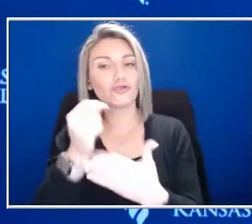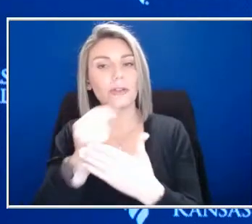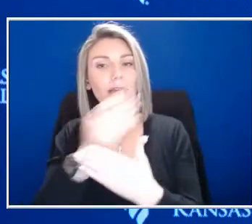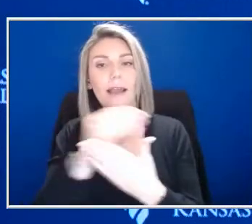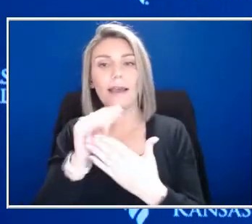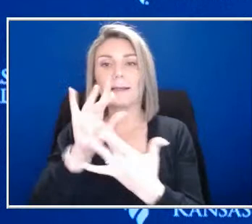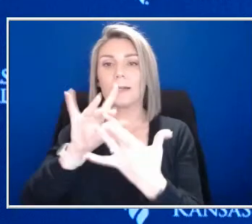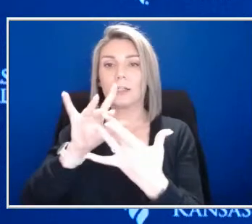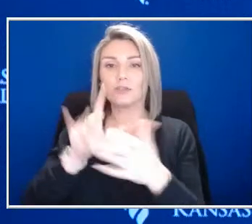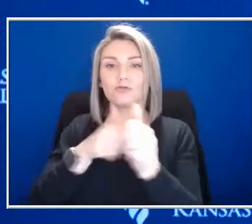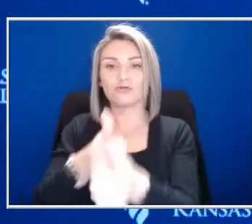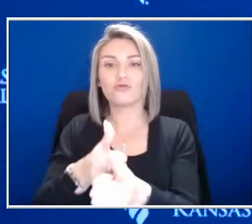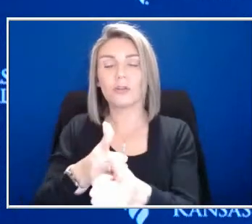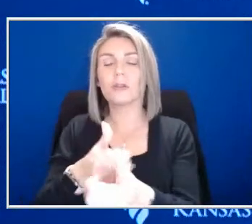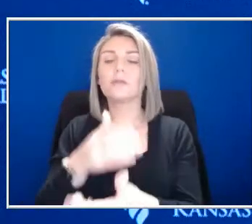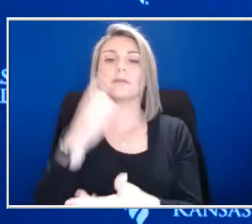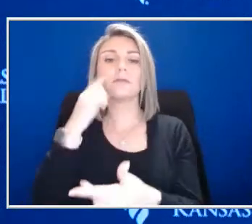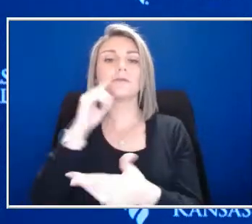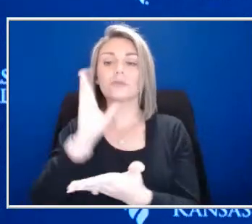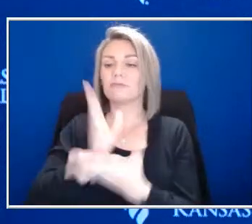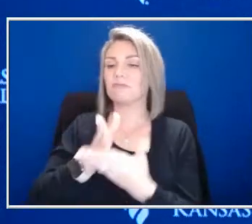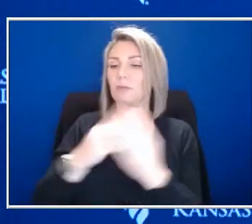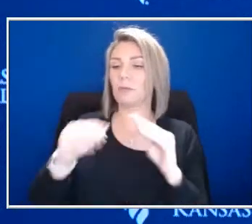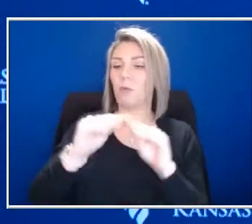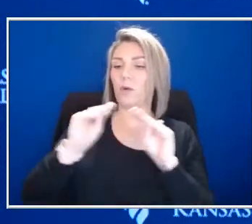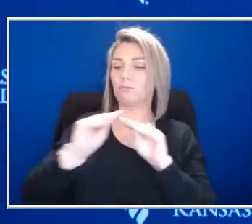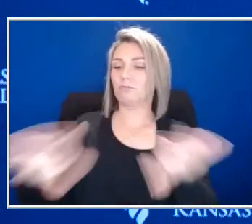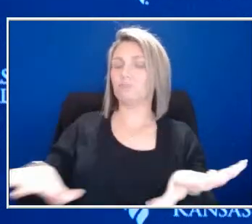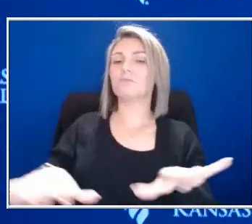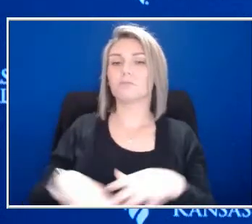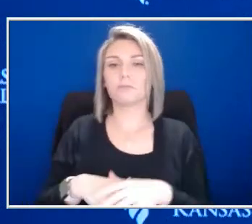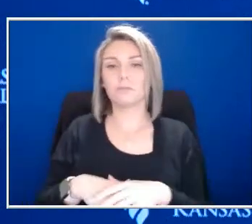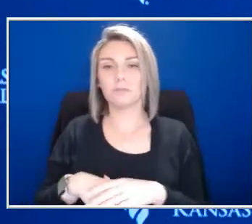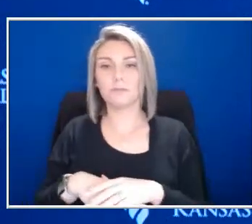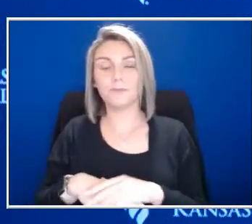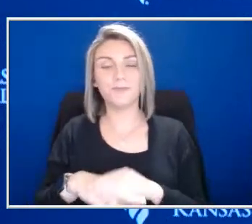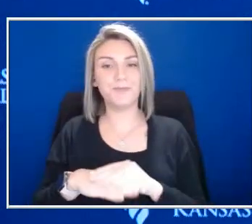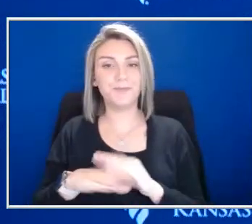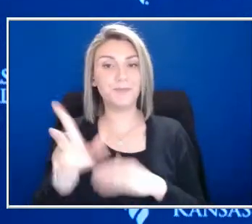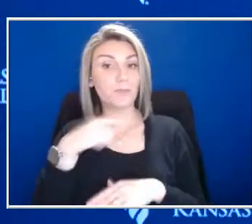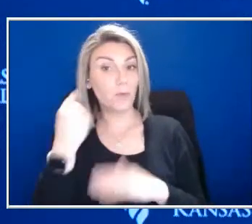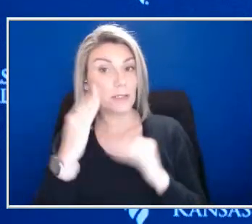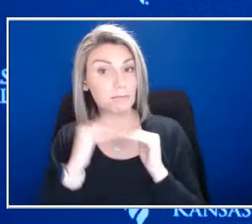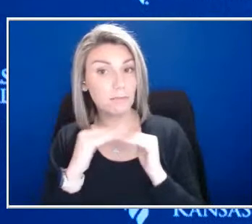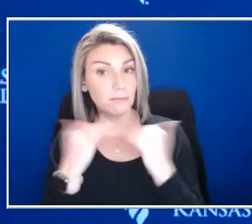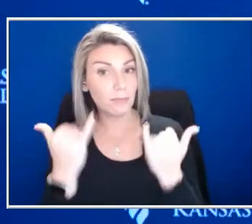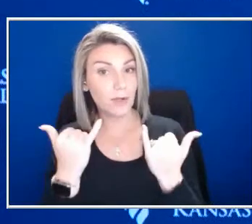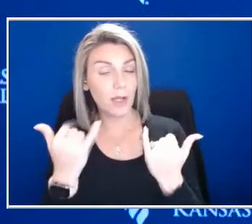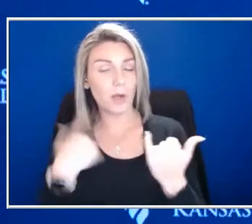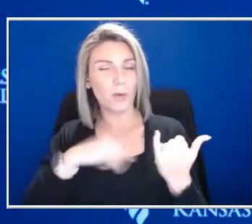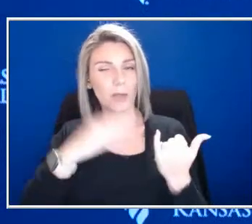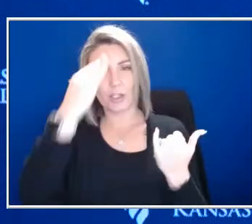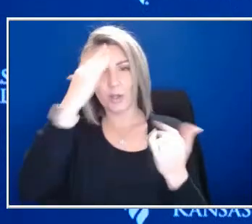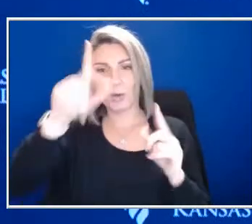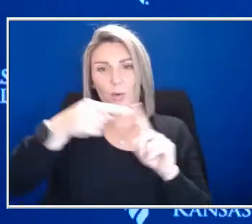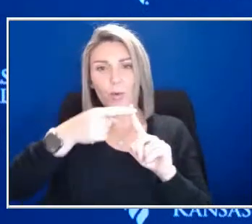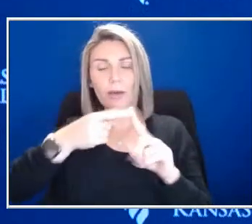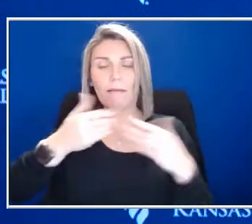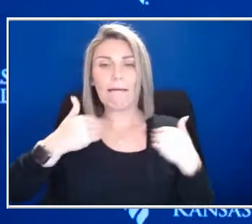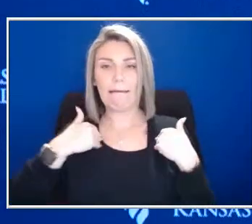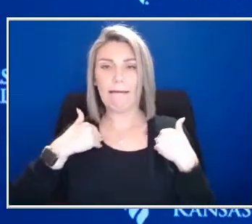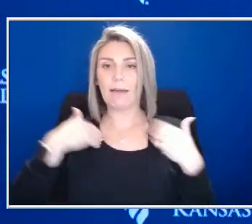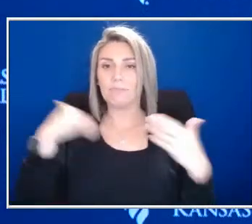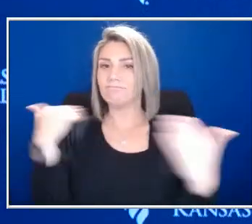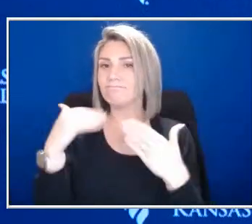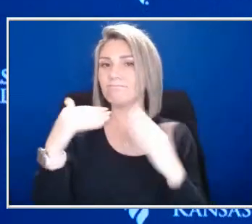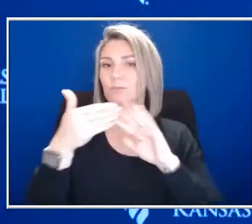we can stop further active cases. Although the risks are minimal now, we know that when you do have close-knit communities, when you